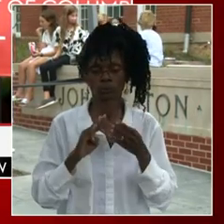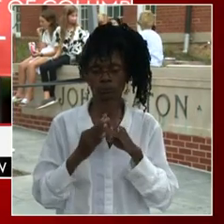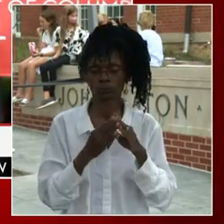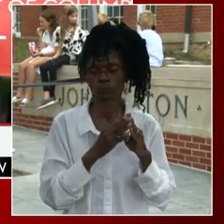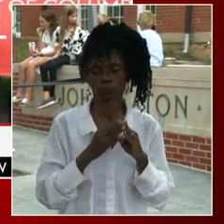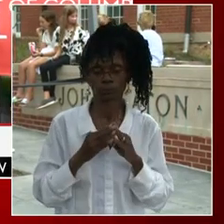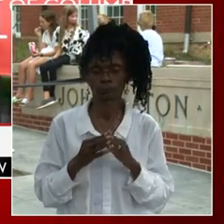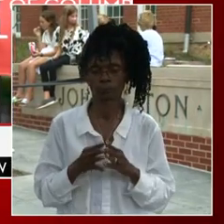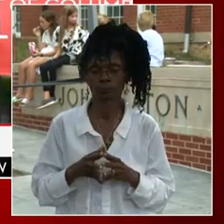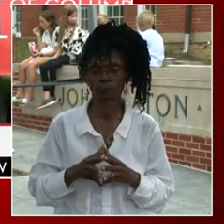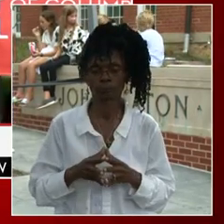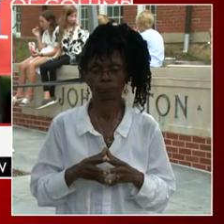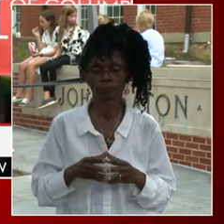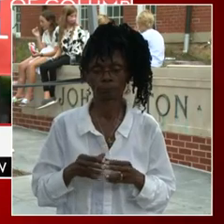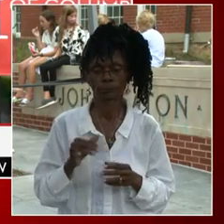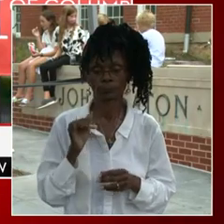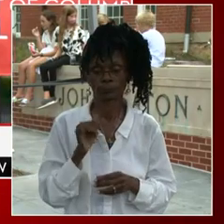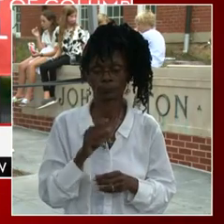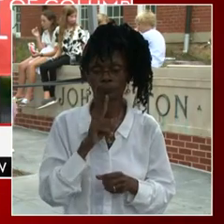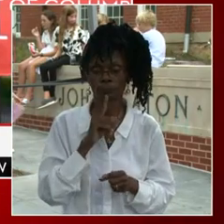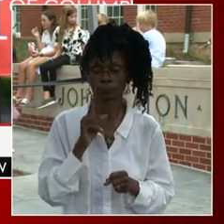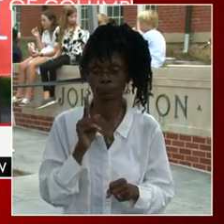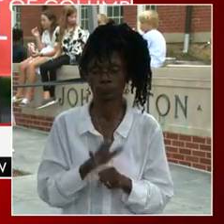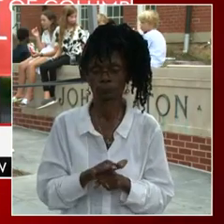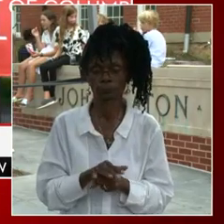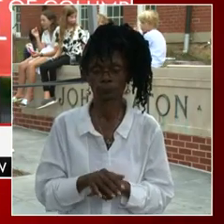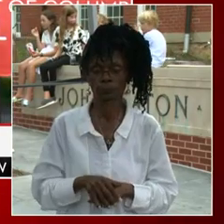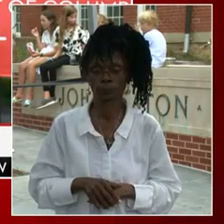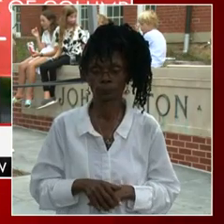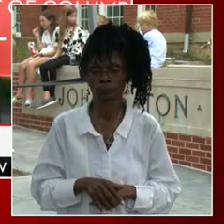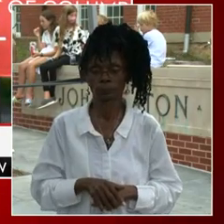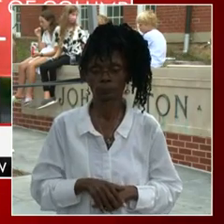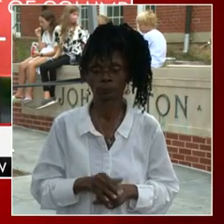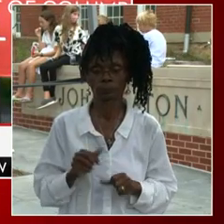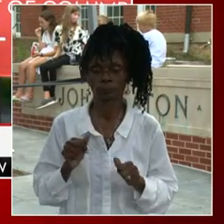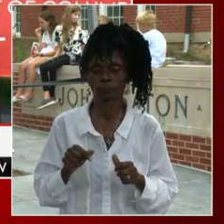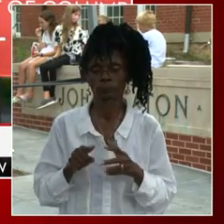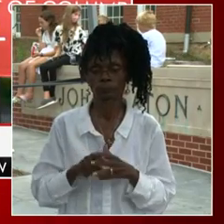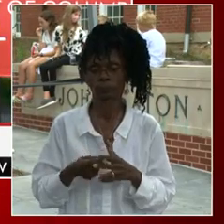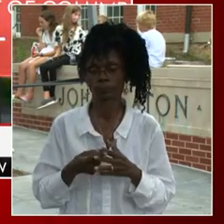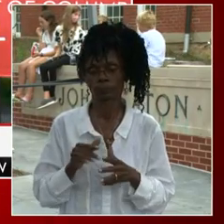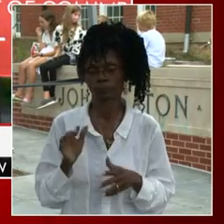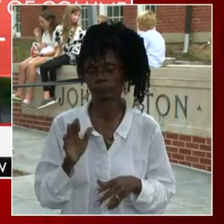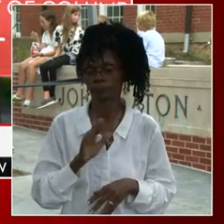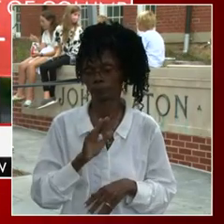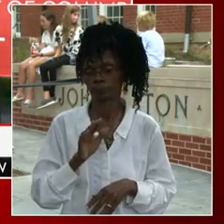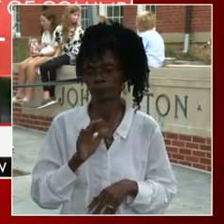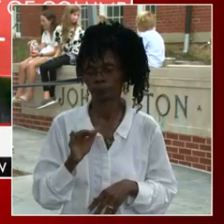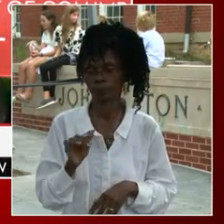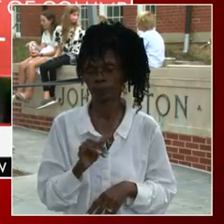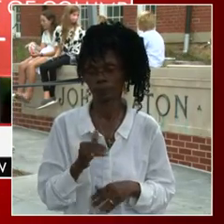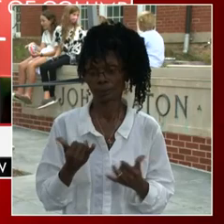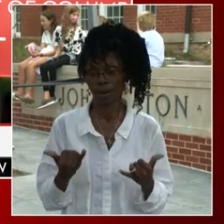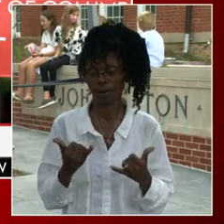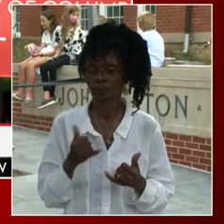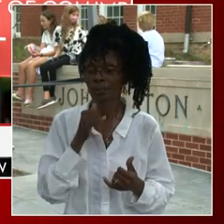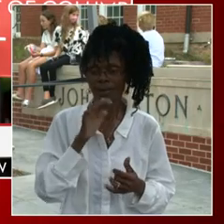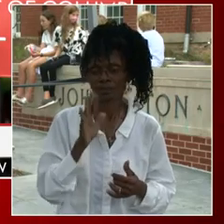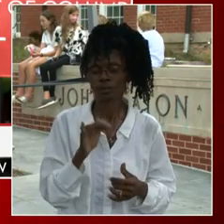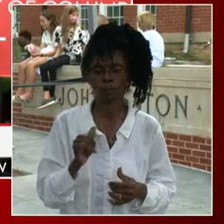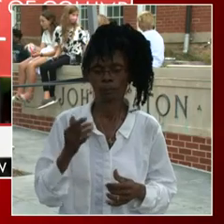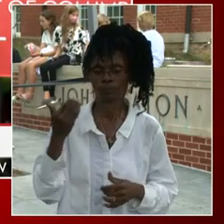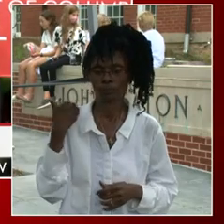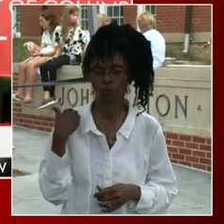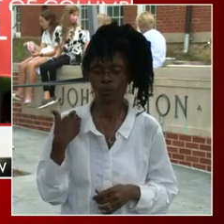into a start like no other. That we're prepared to welcome our students back in our buildings on Monday, August the